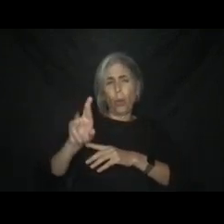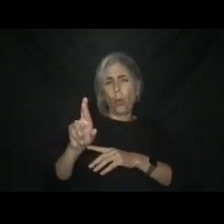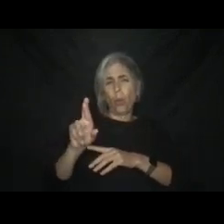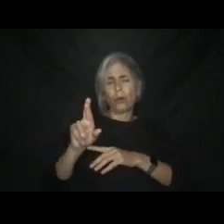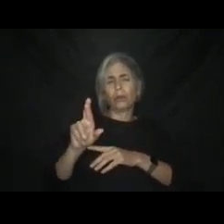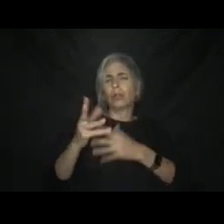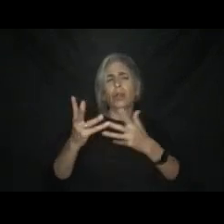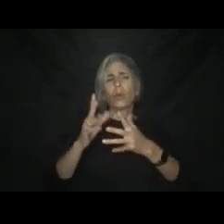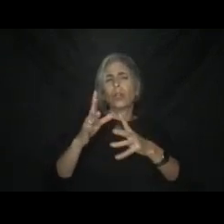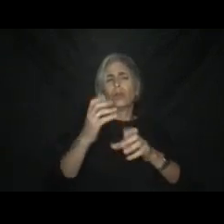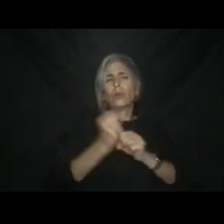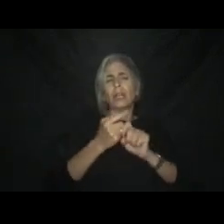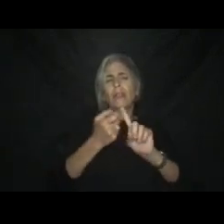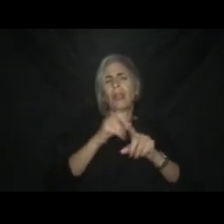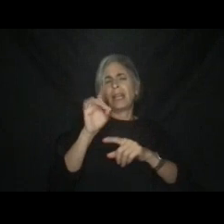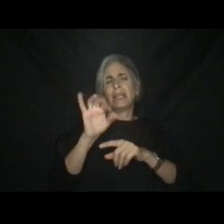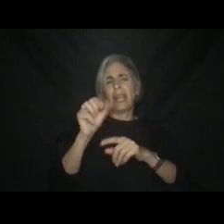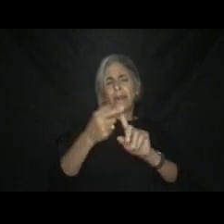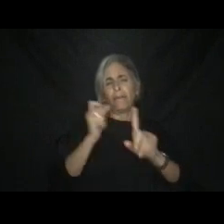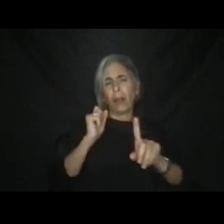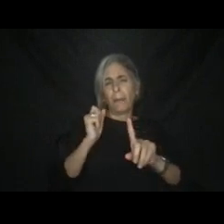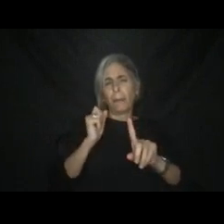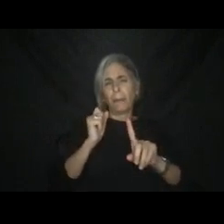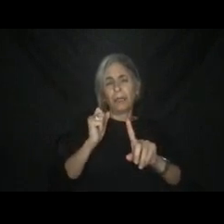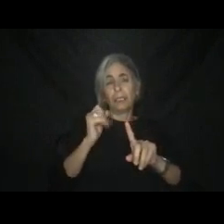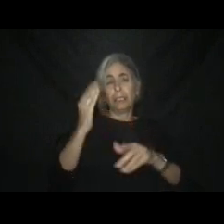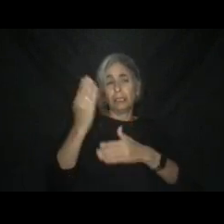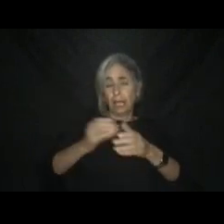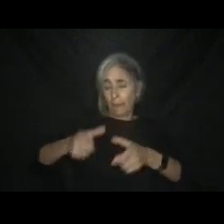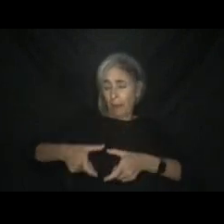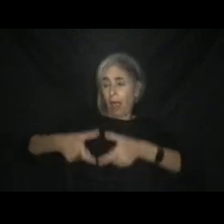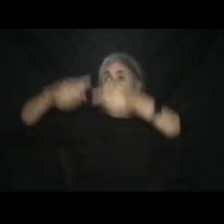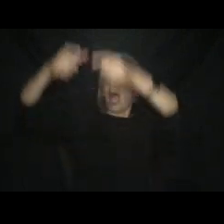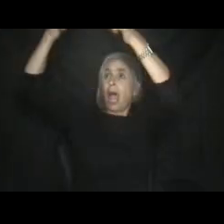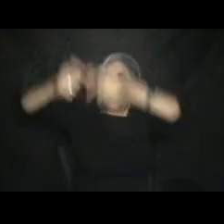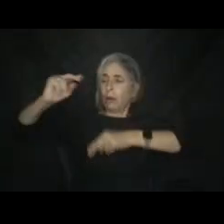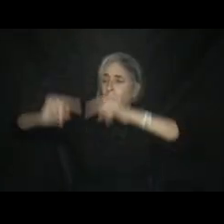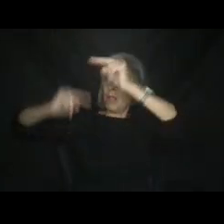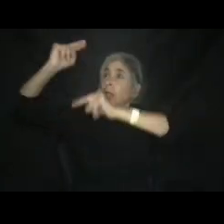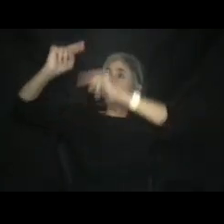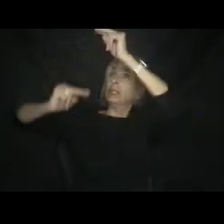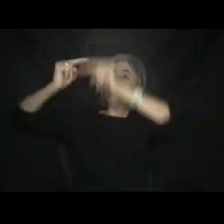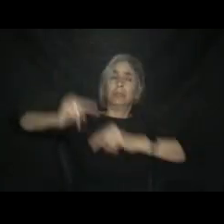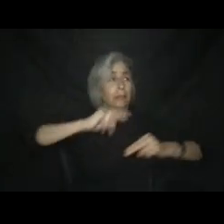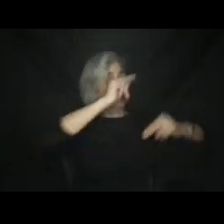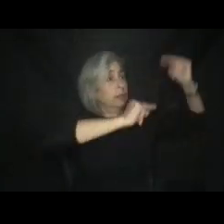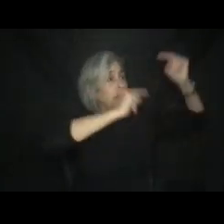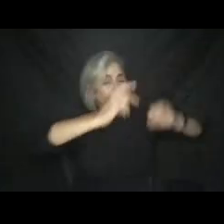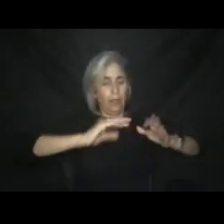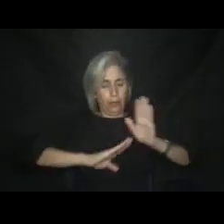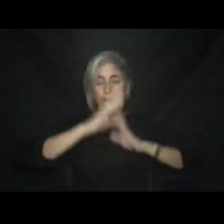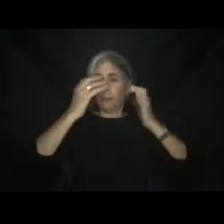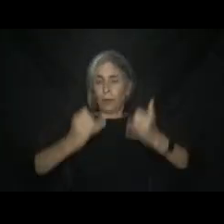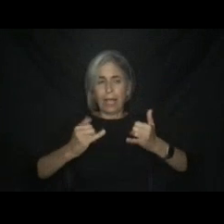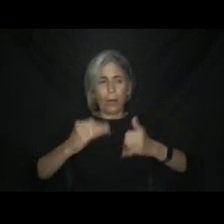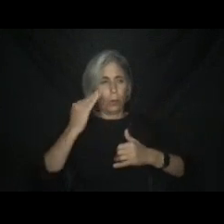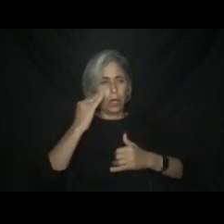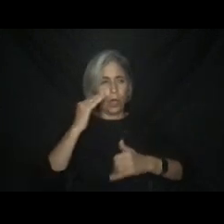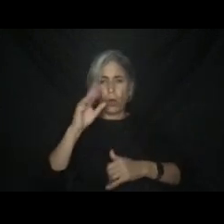where are you getting that data from? Because there's a few high rises that are developing right now. We know